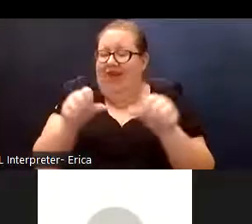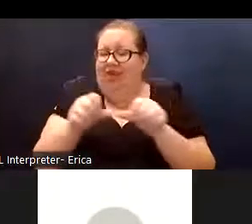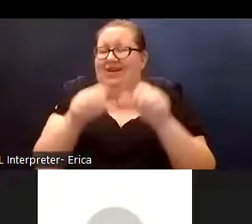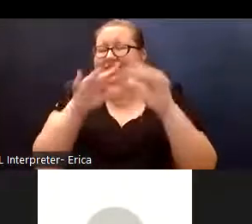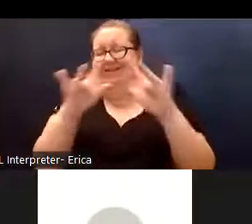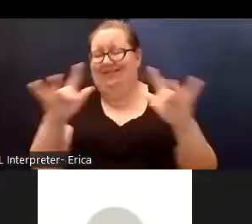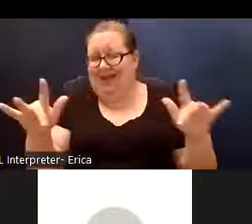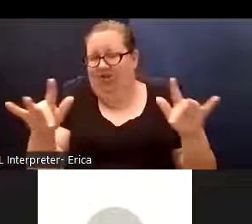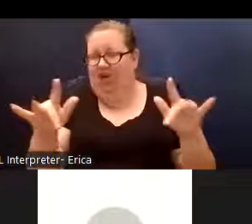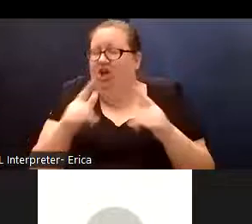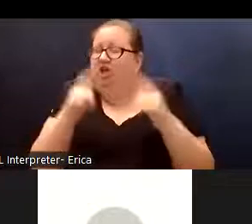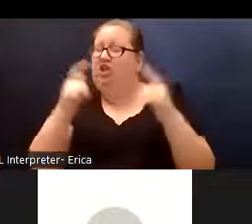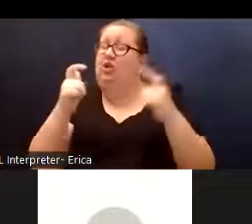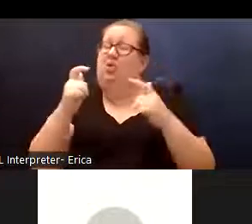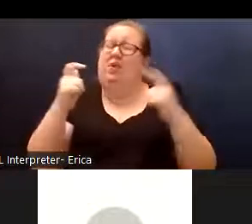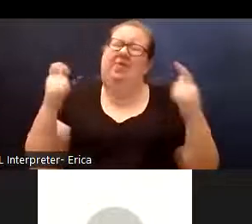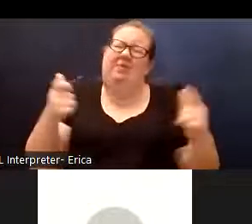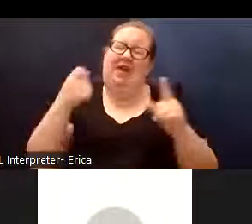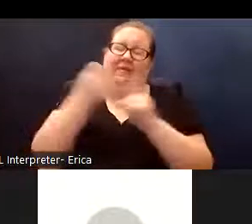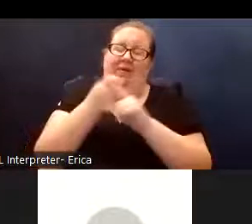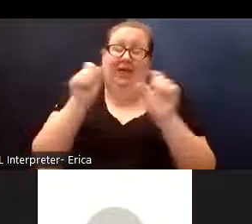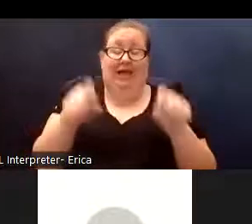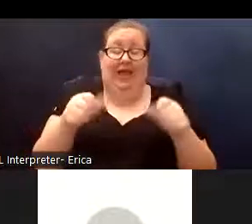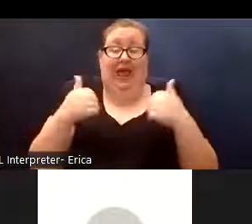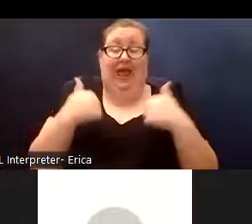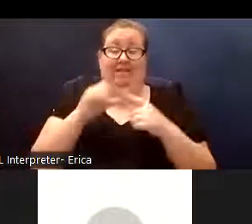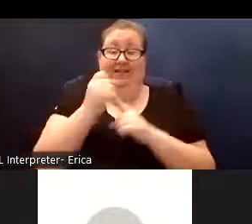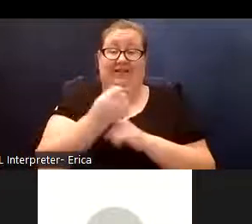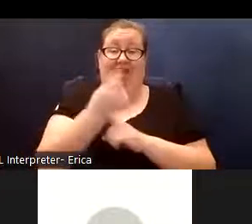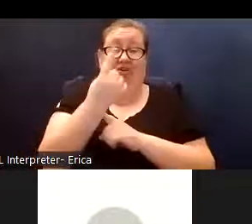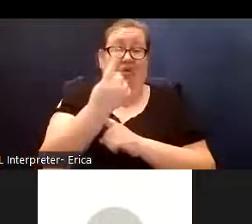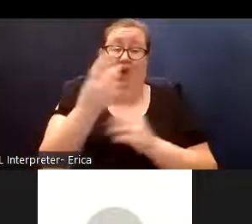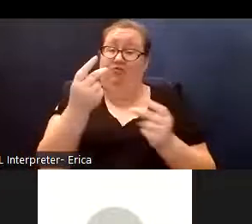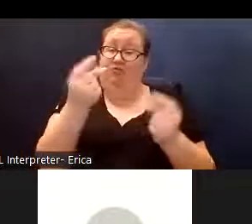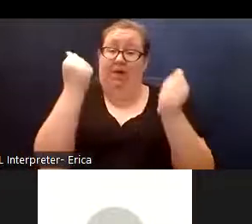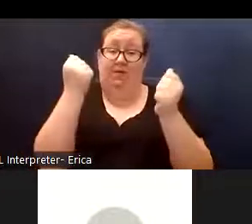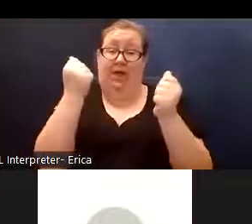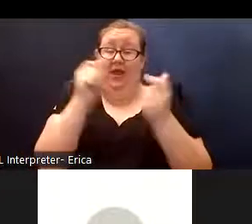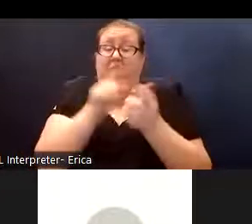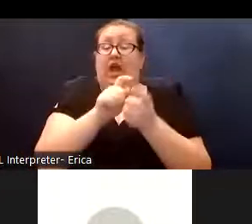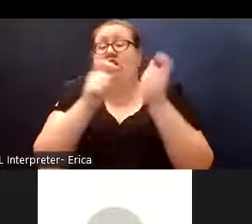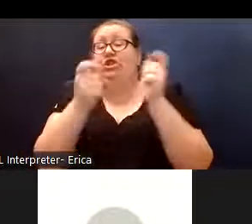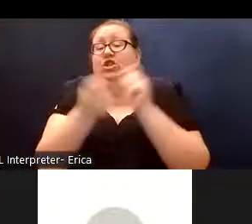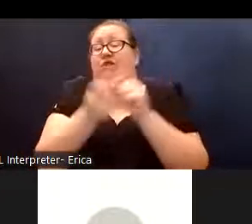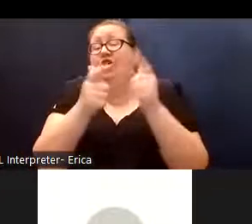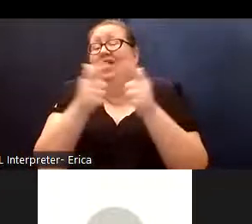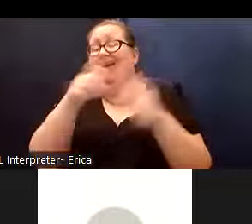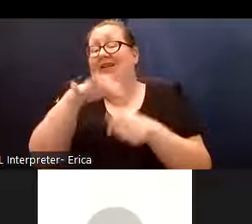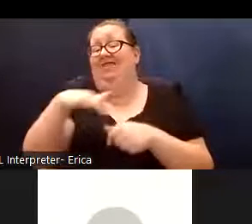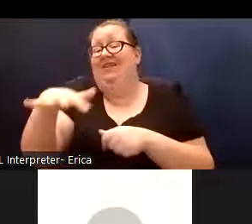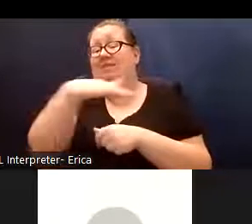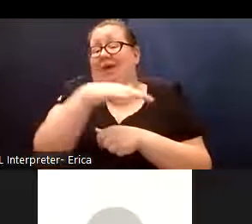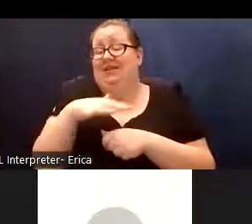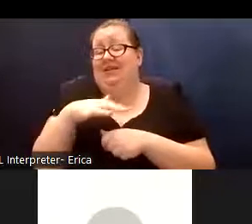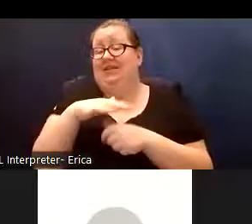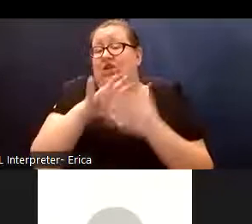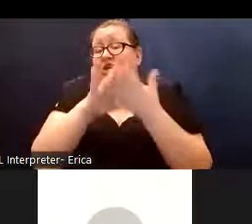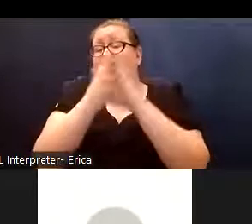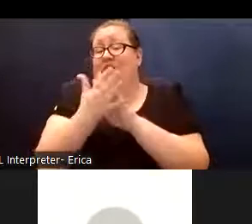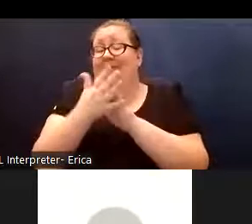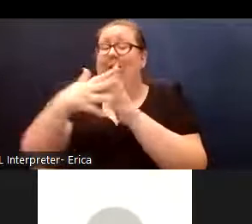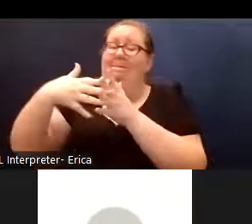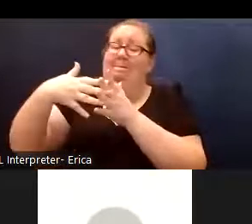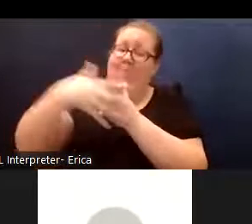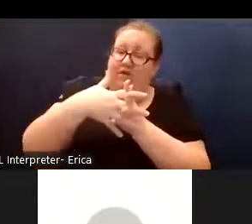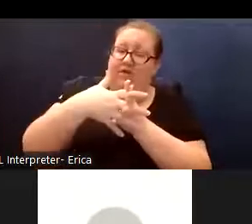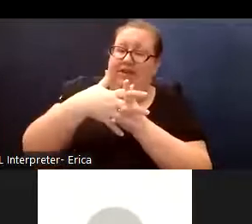impacts we can have in scenario 1 off the bat is to convert a lot of these spaces into pervious